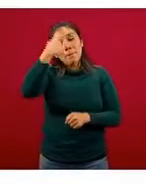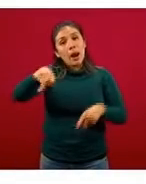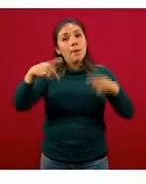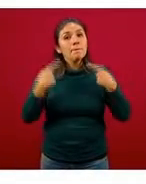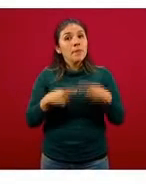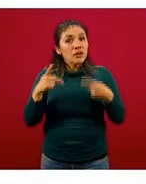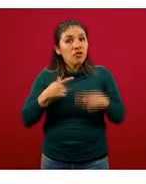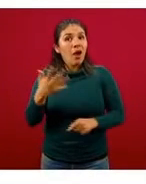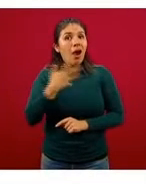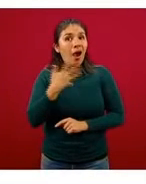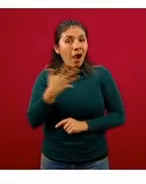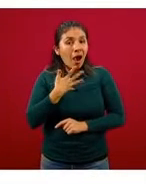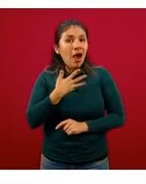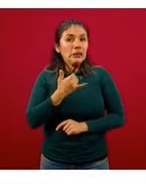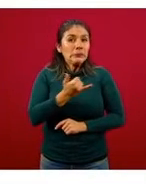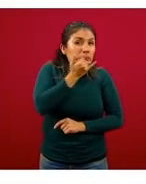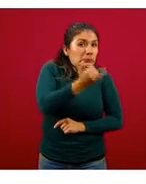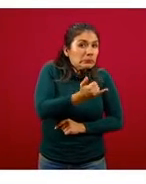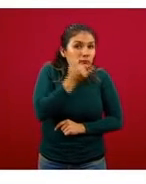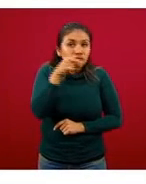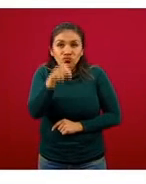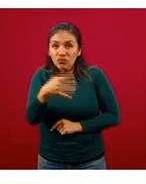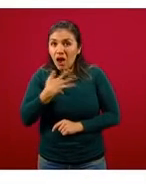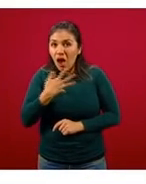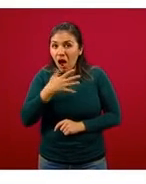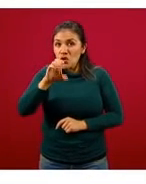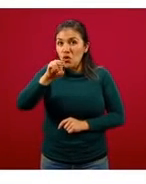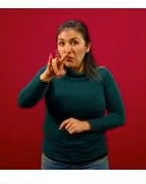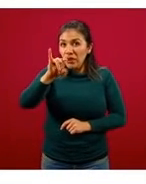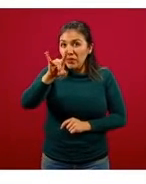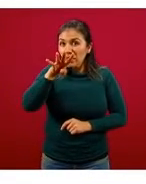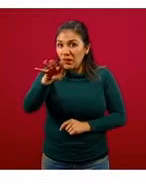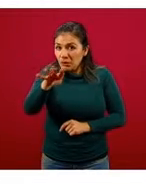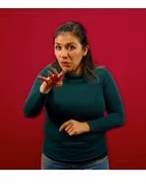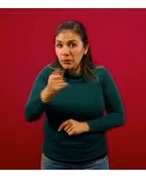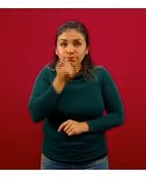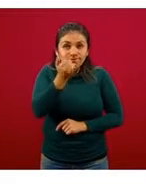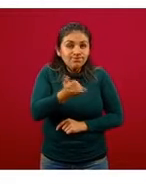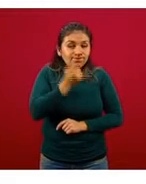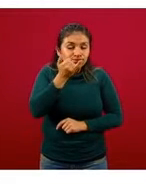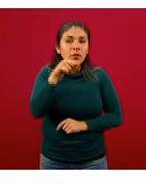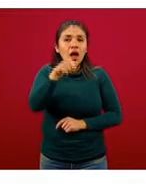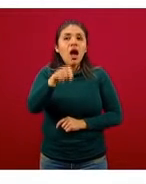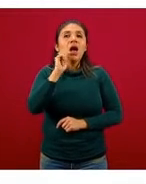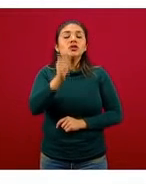the information regarding the hospital bed occupancy.